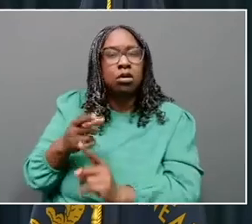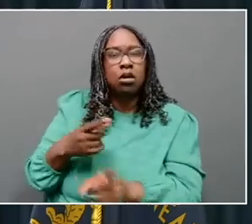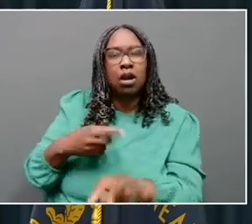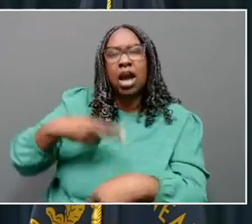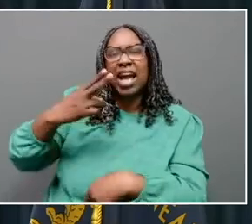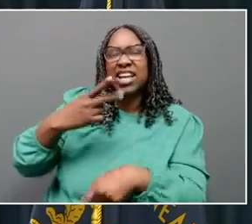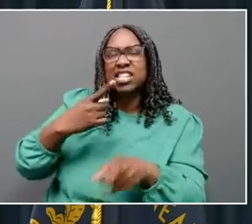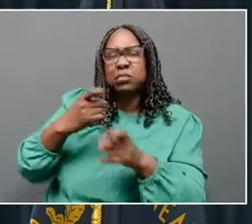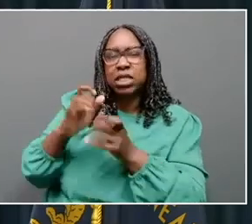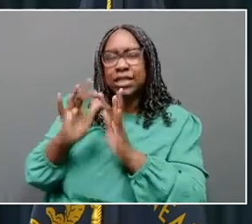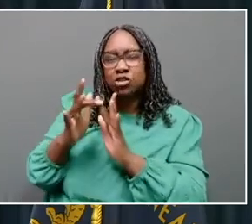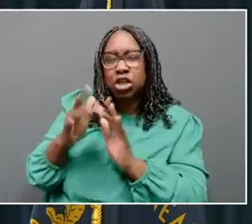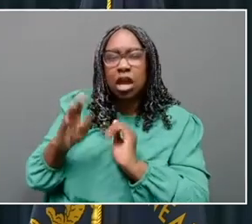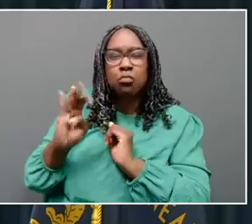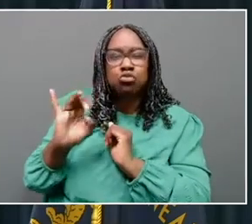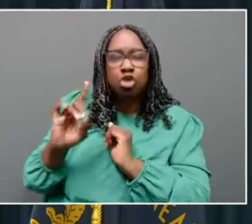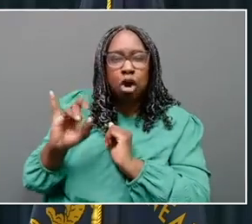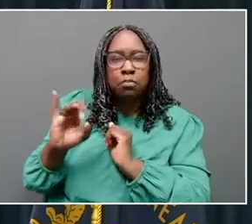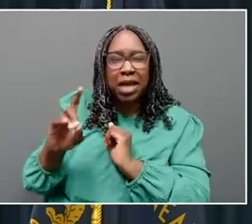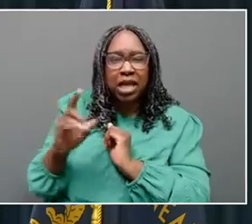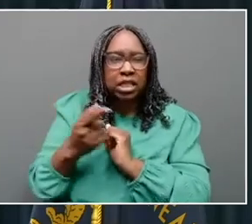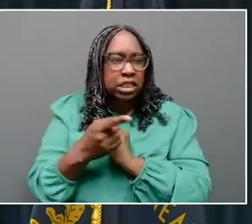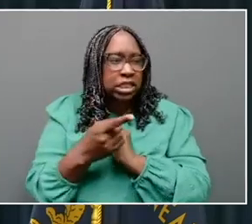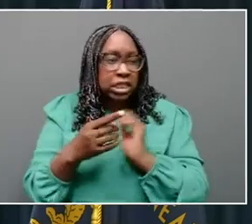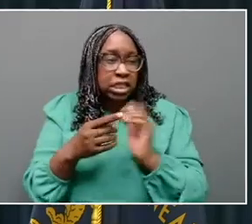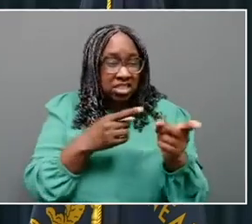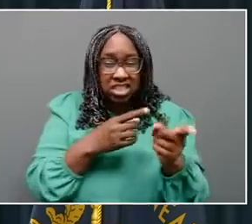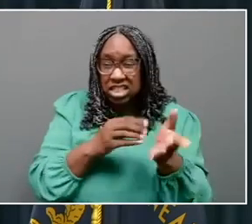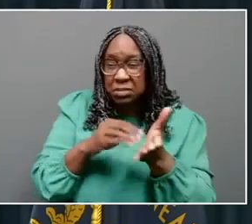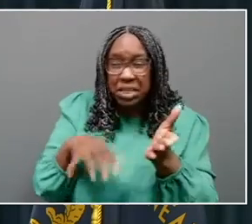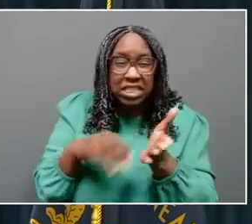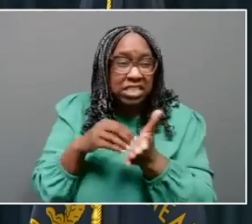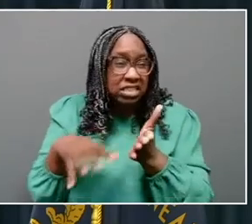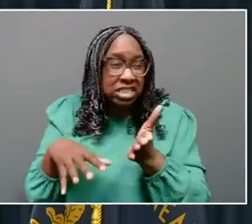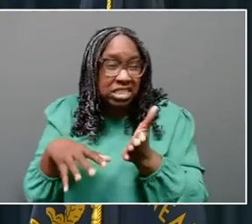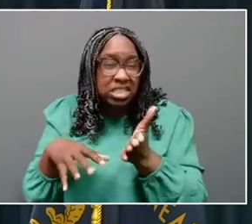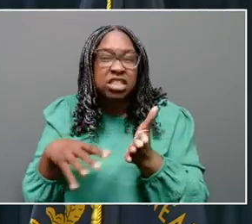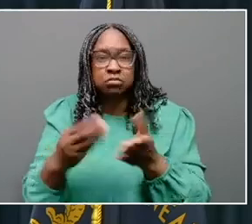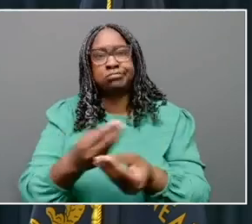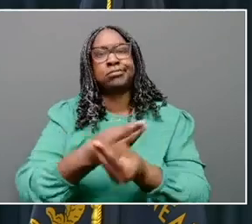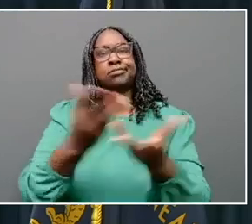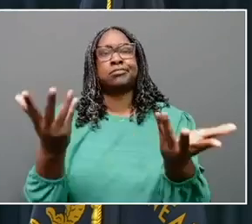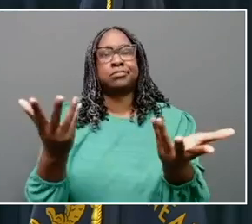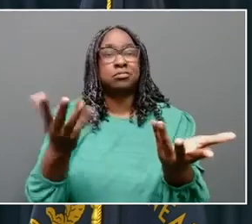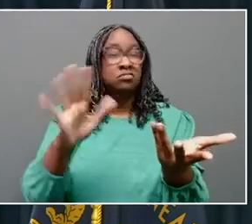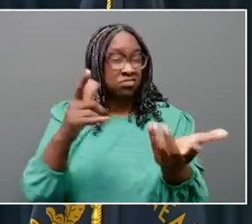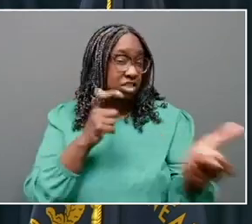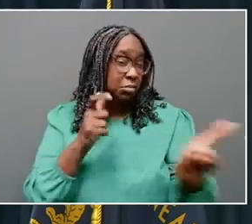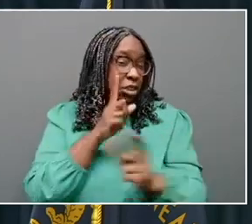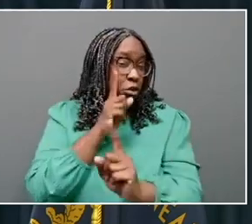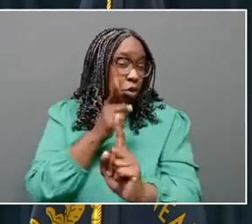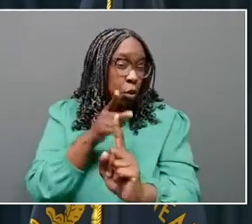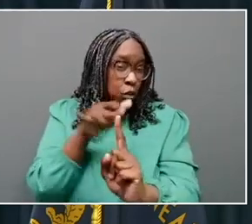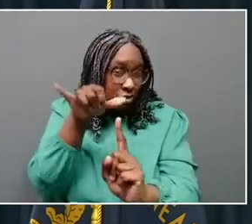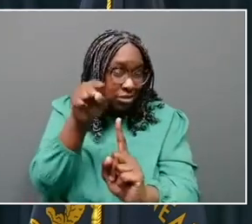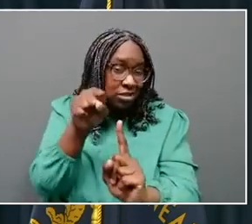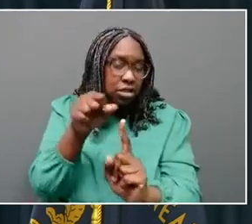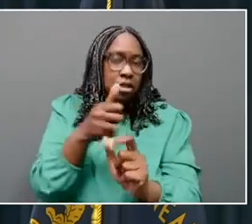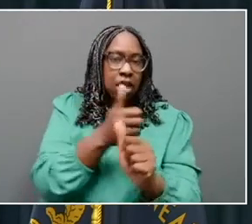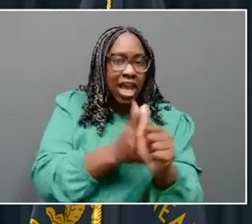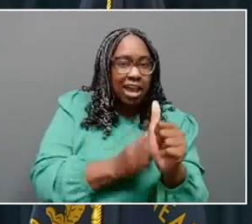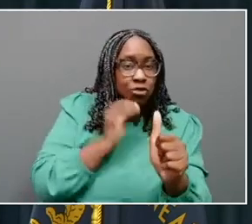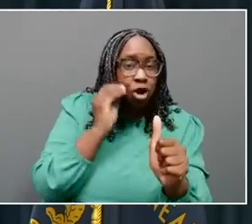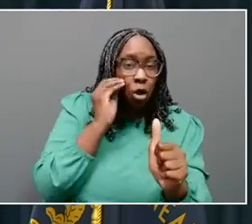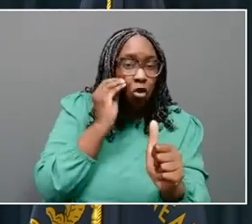internet in places where it's too expensive to run it. Our goal here is big. Every home, every business, we want to hook